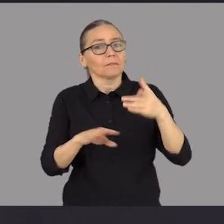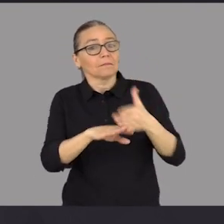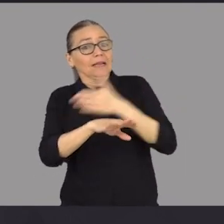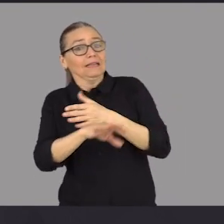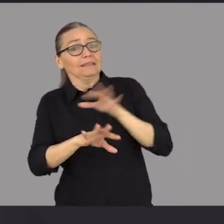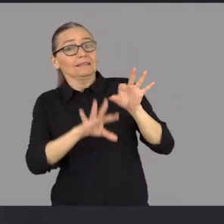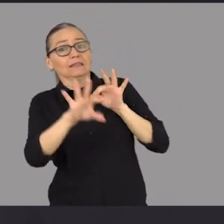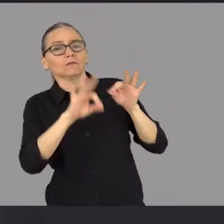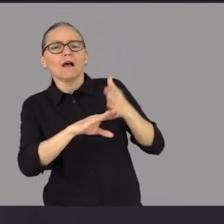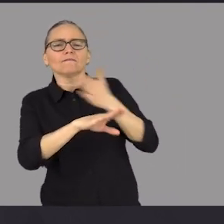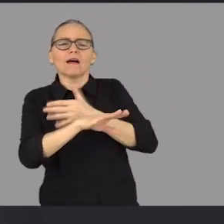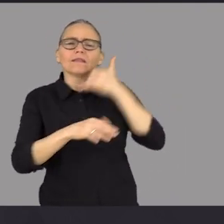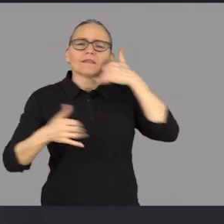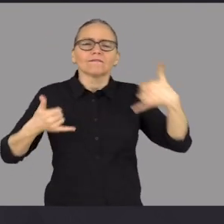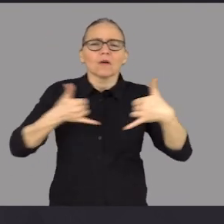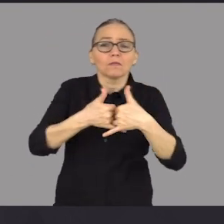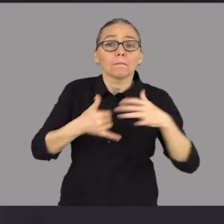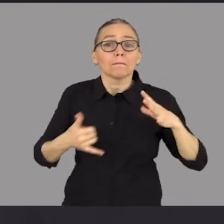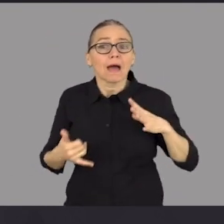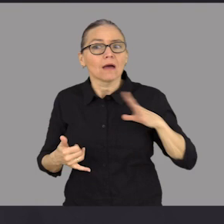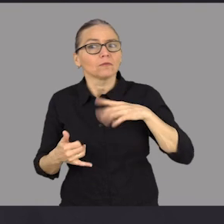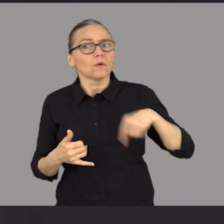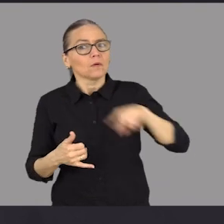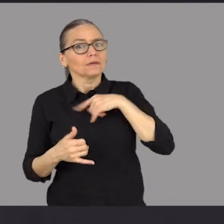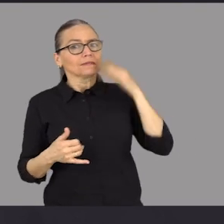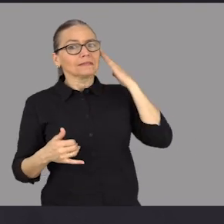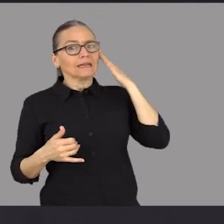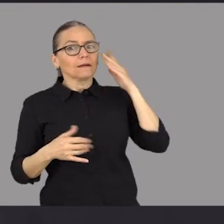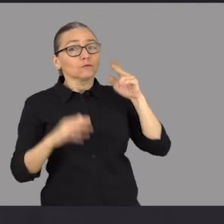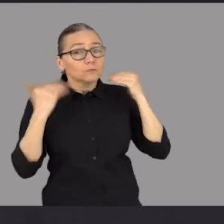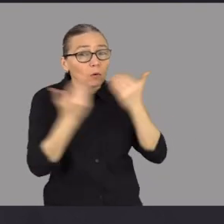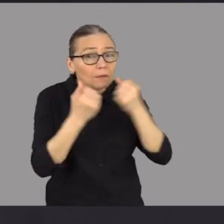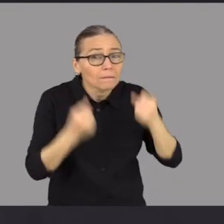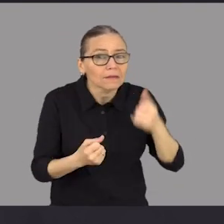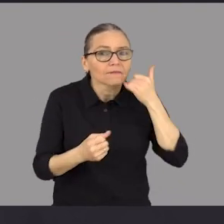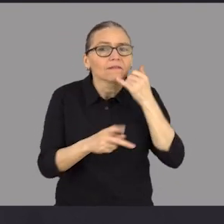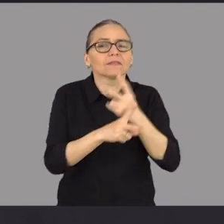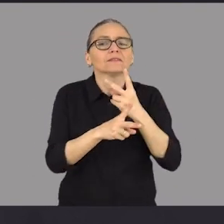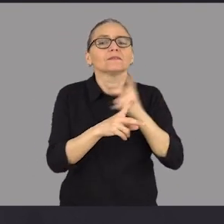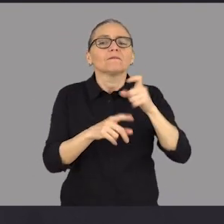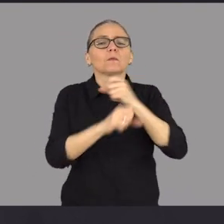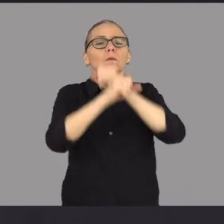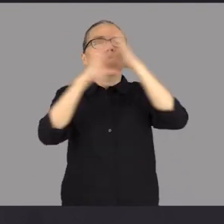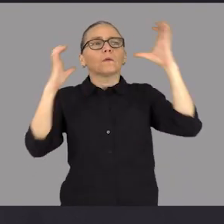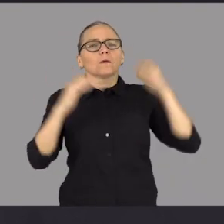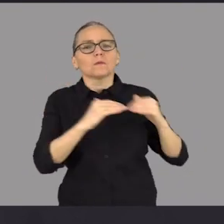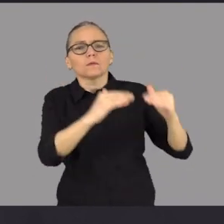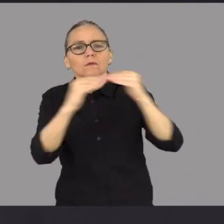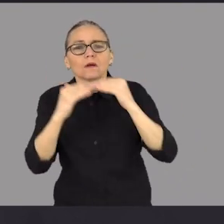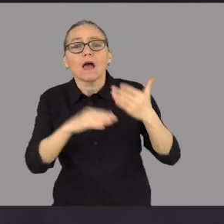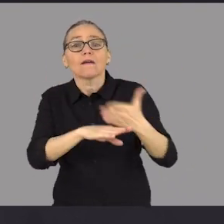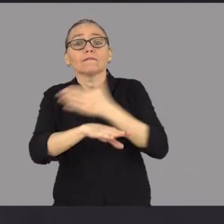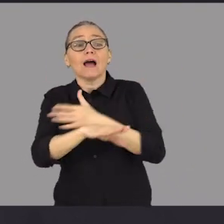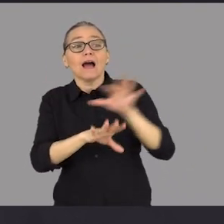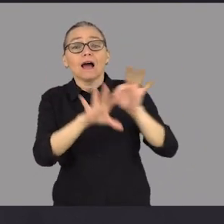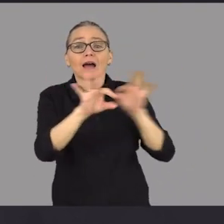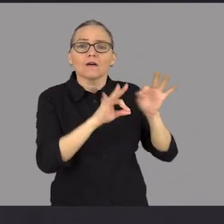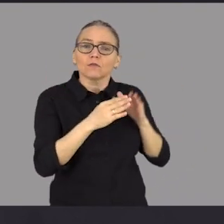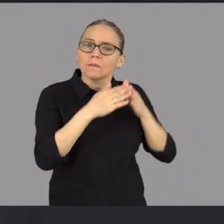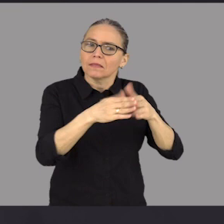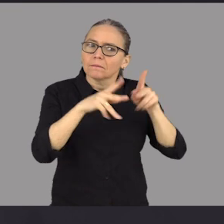know, people may prefer to communicate in different ways. In this light, a more inclusive approach